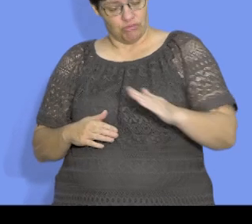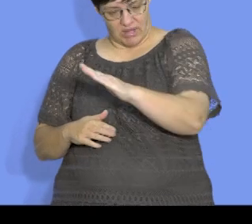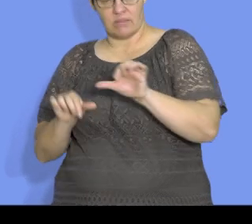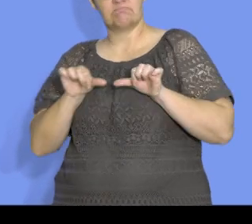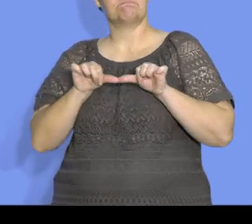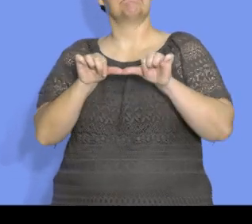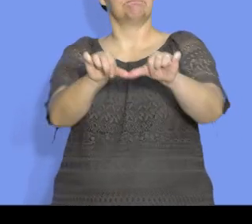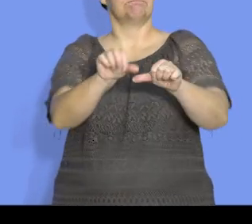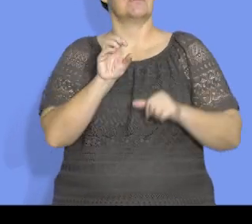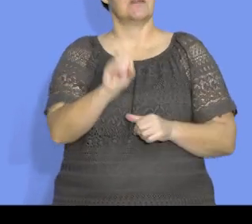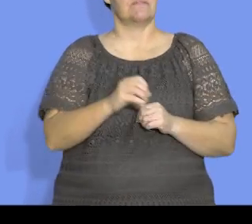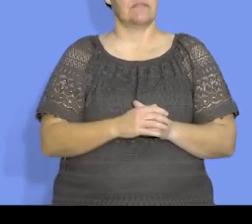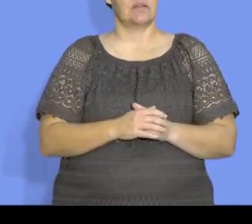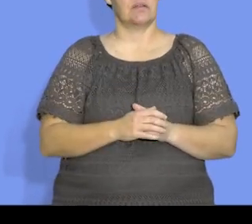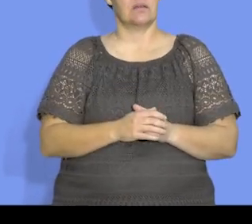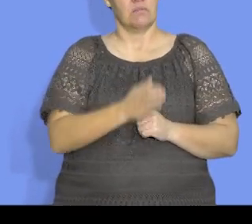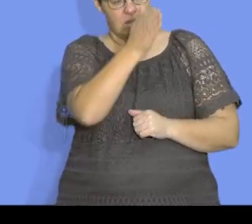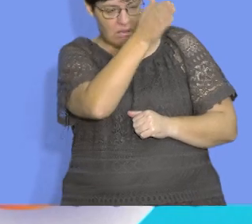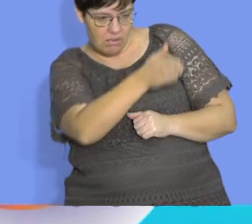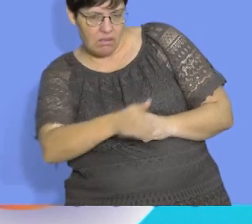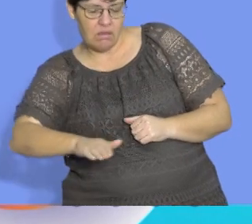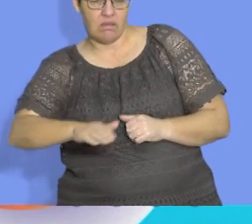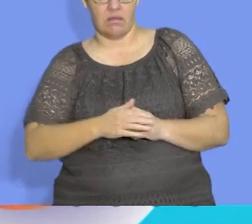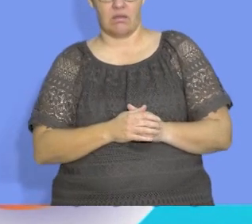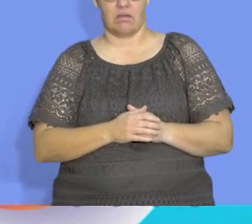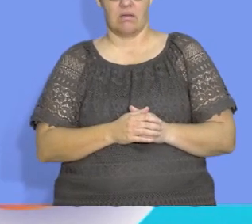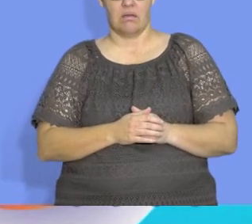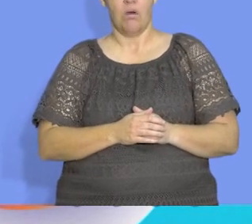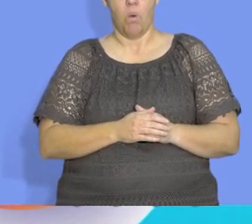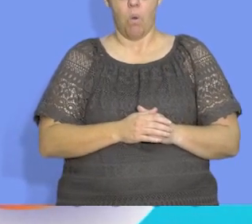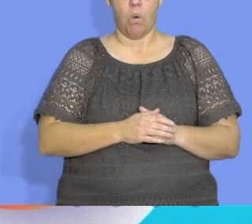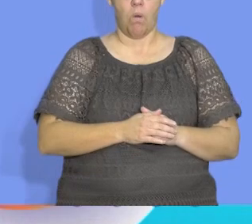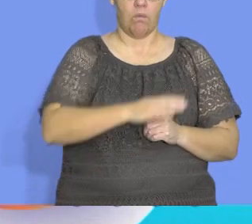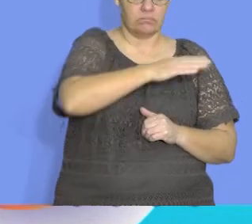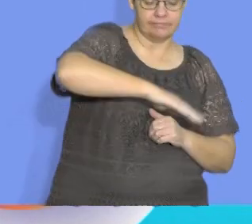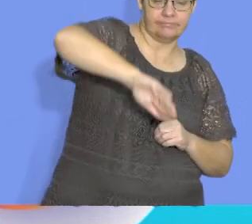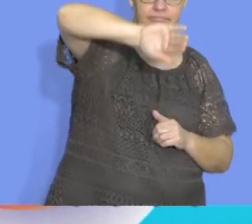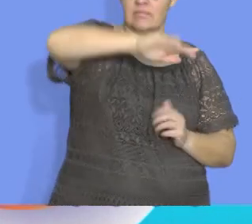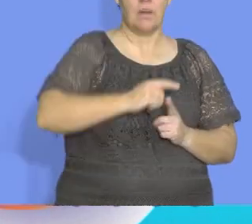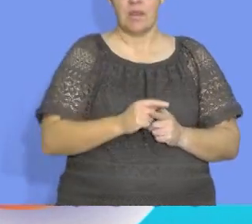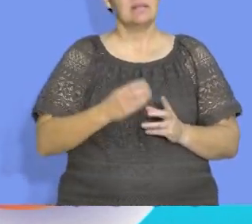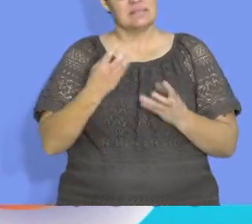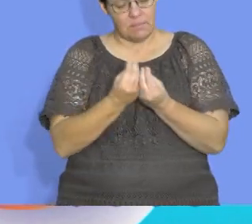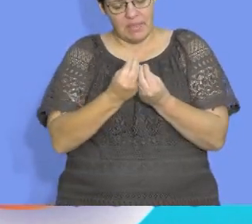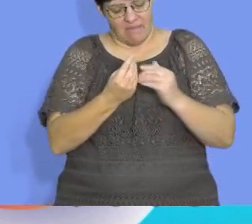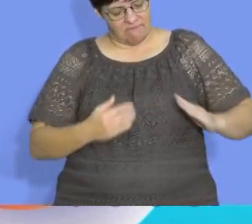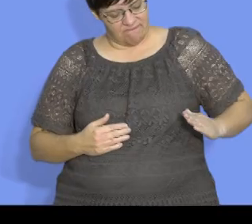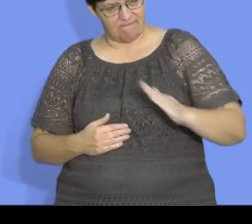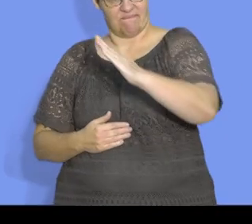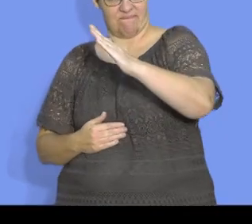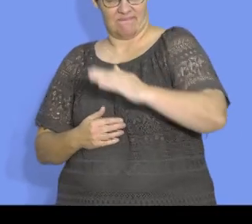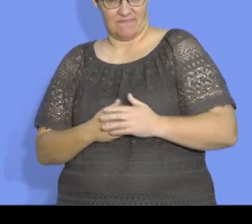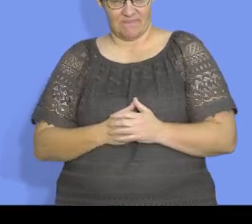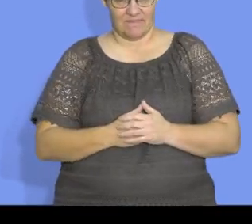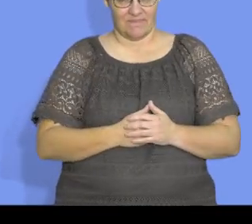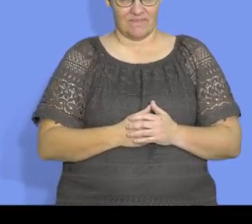constant. So it's not going to be a hyperbola or a parabola, but it's going to be one that has a straight line. So